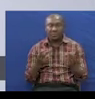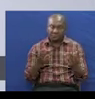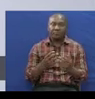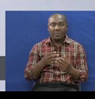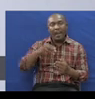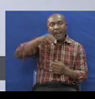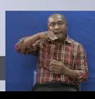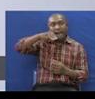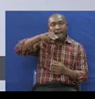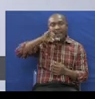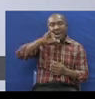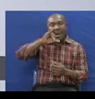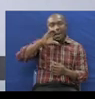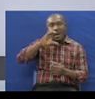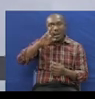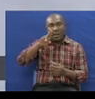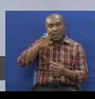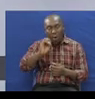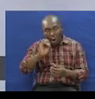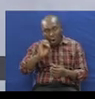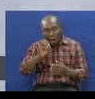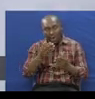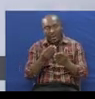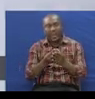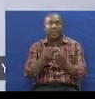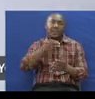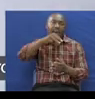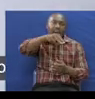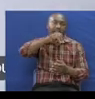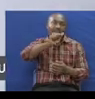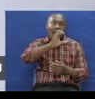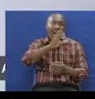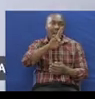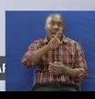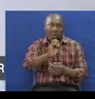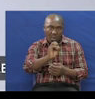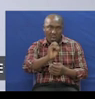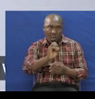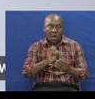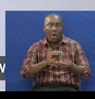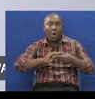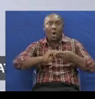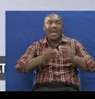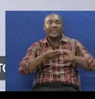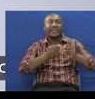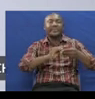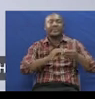Plants, animals, micro and macroorganisms which are found on this part. That's a biosphere.